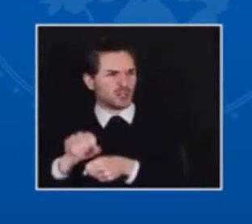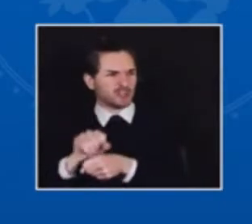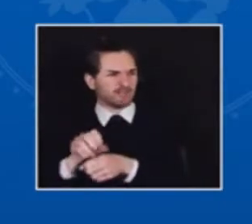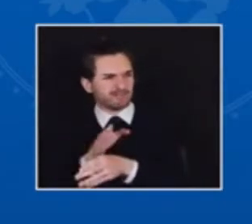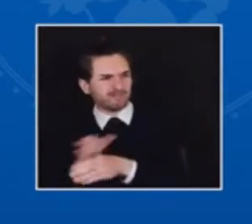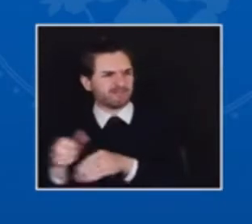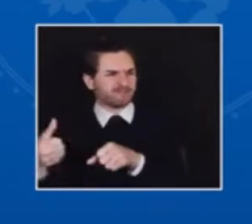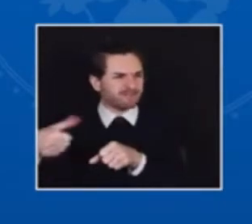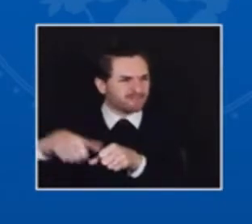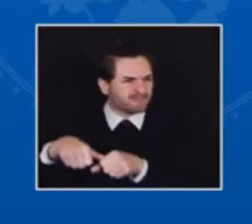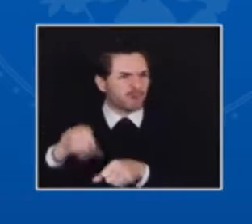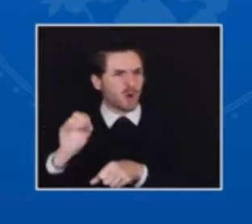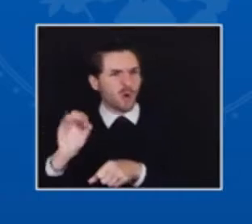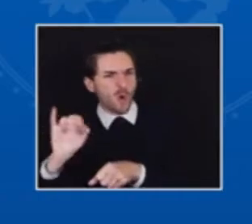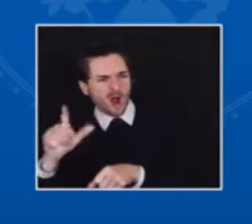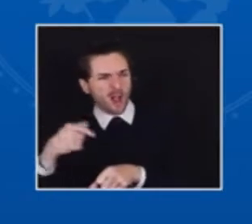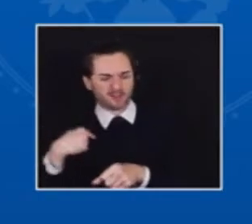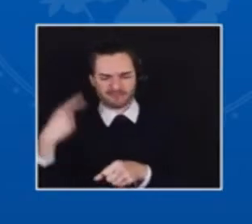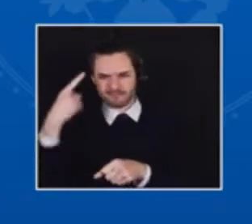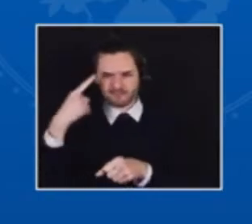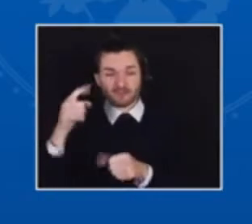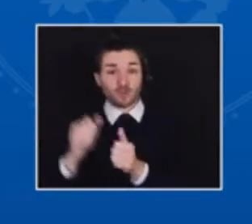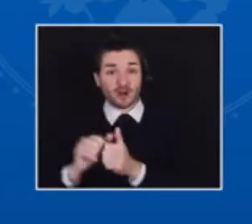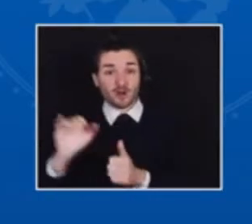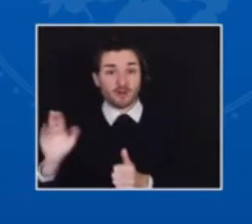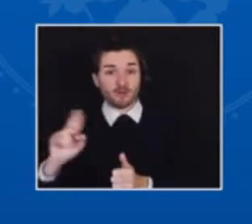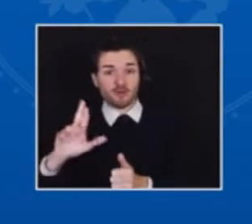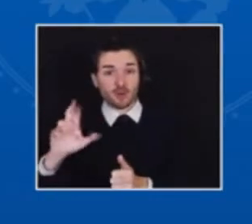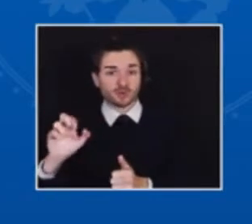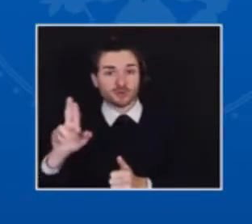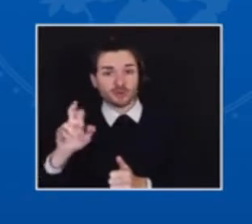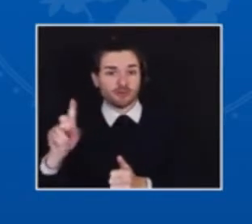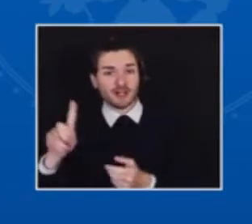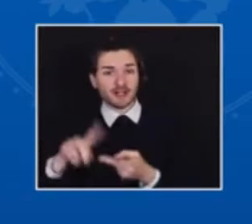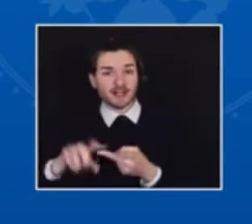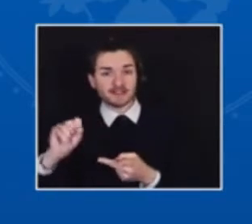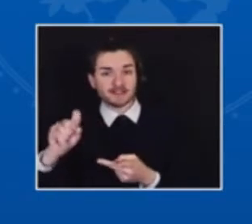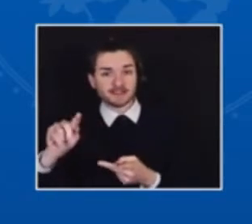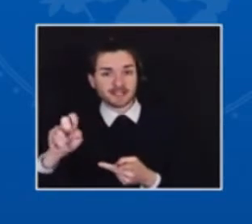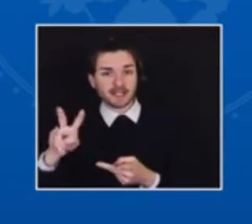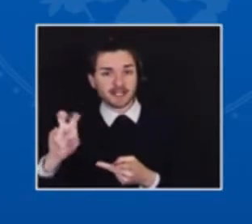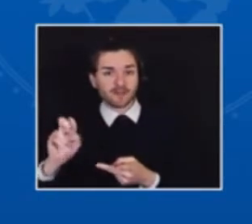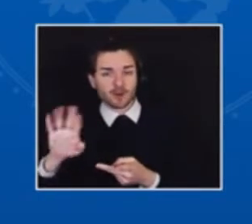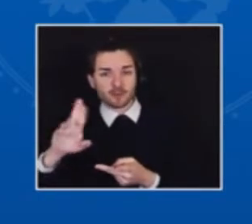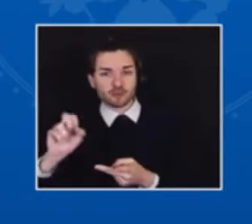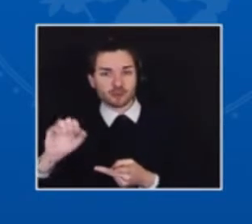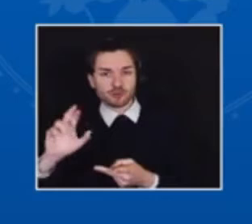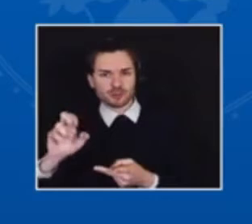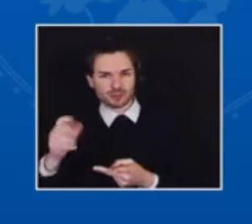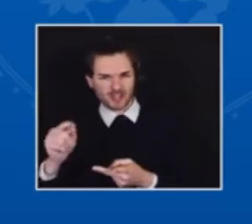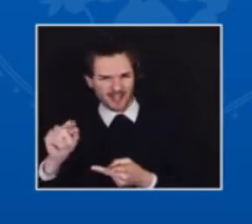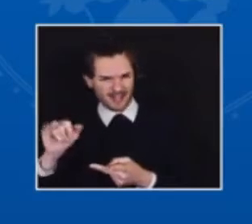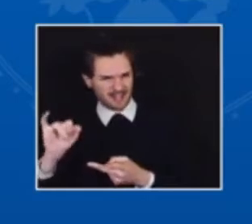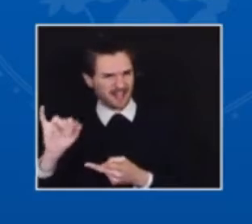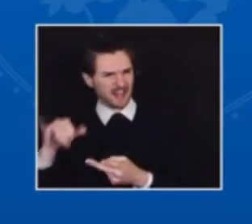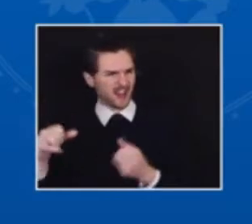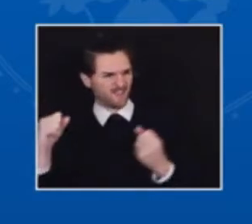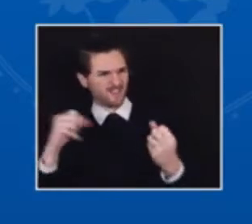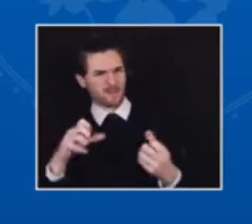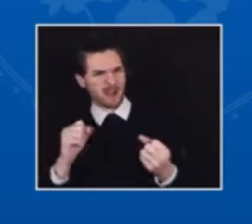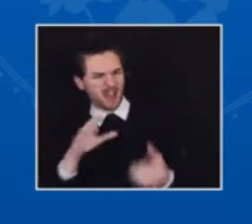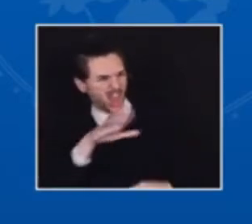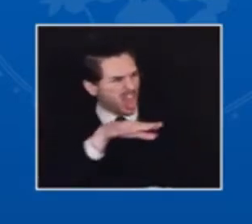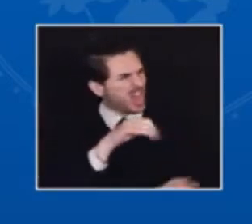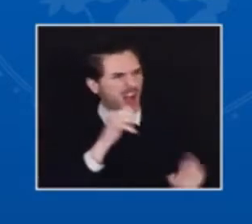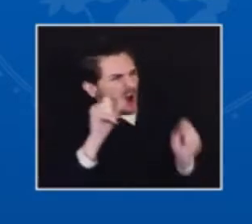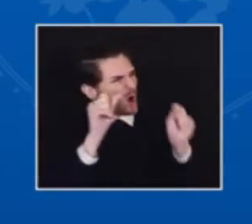Bruce Reid and Steve rete is going to have on your decisions of how to staff up this White House are you going to take that into account in any